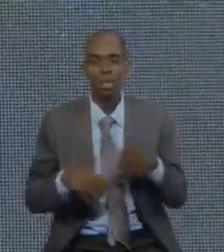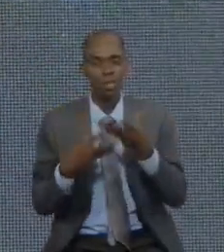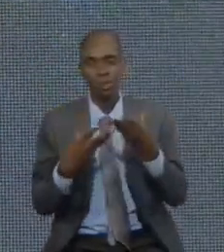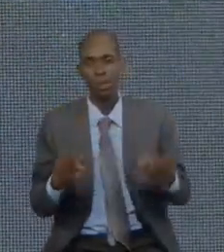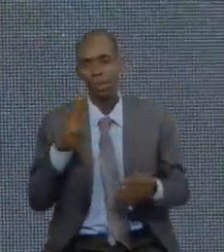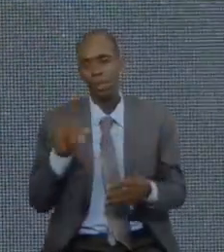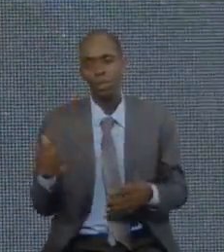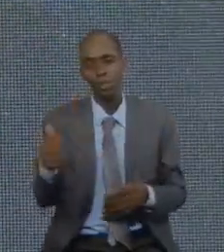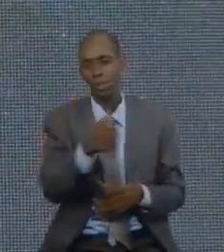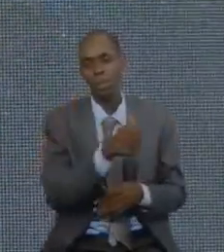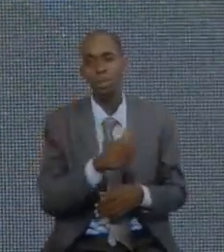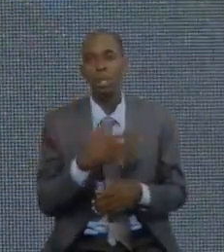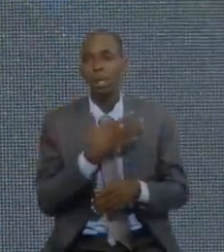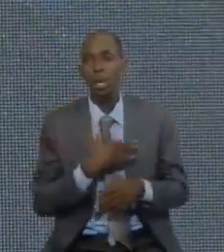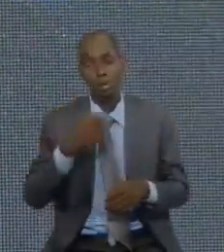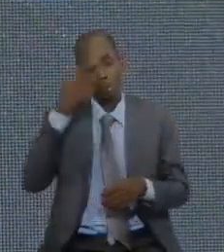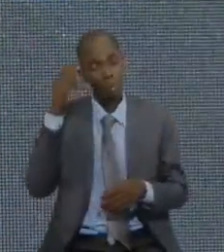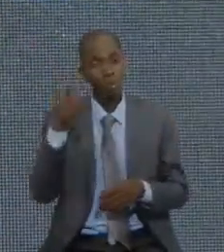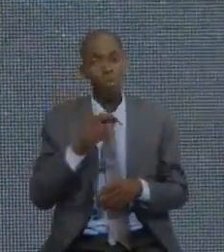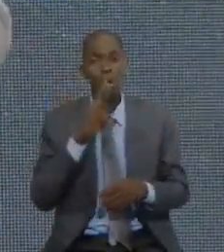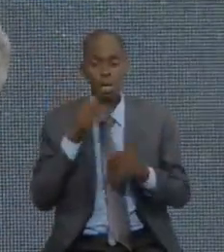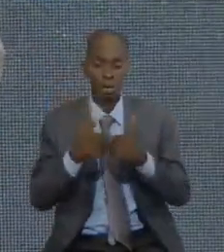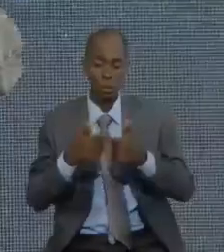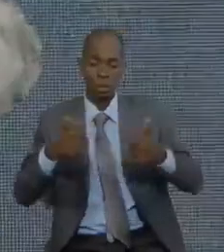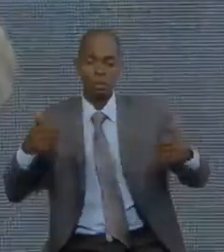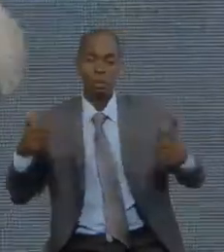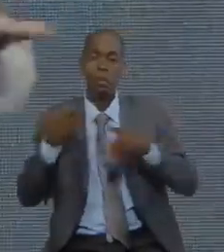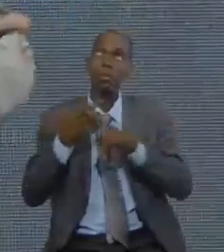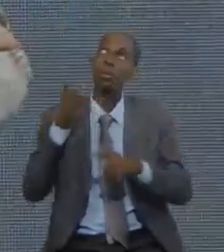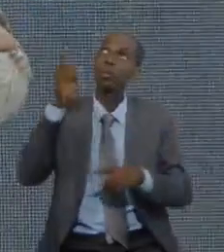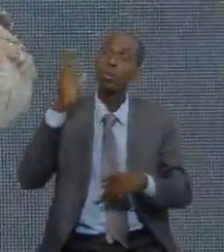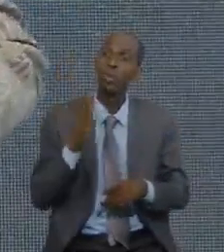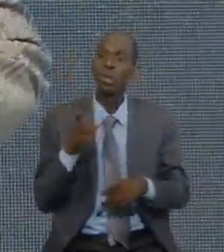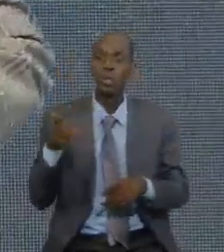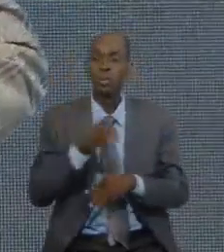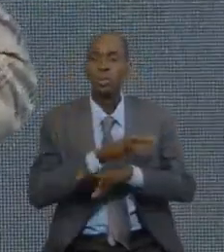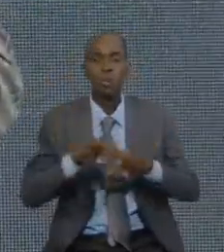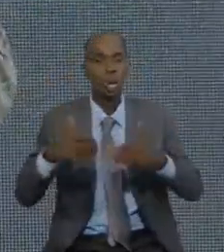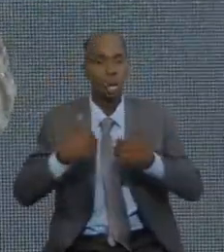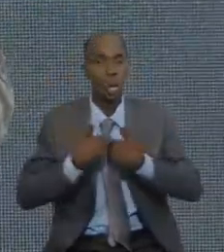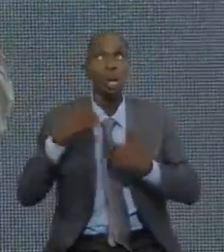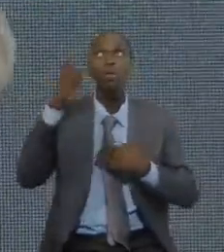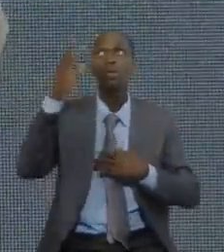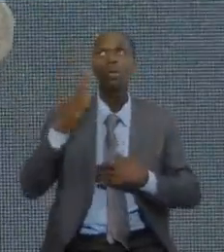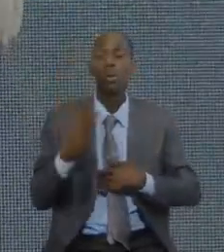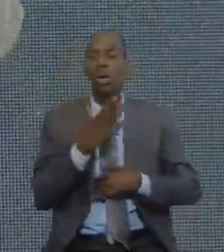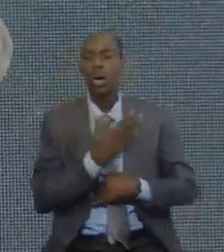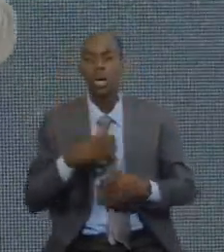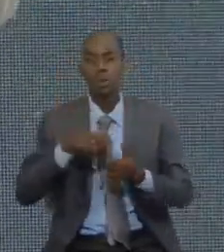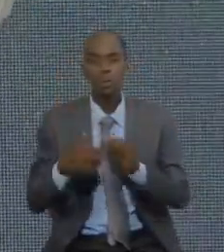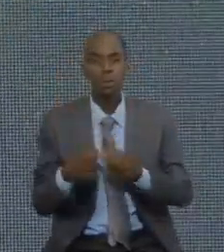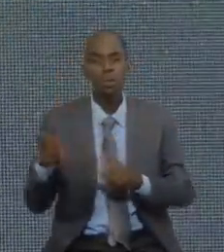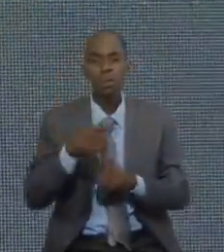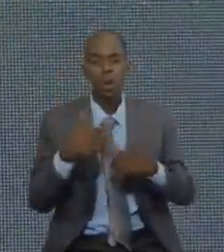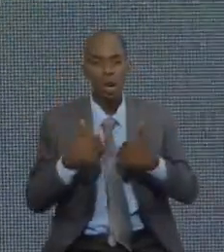And because you were separated, alienated from God, you didn't have God, and the problems you had that